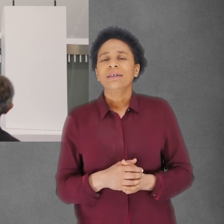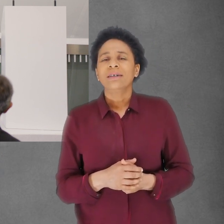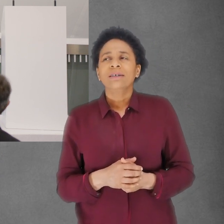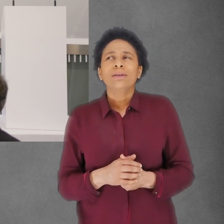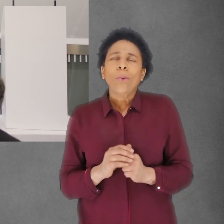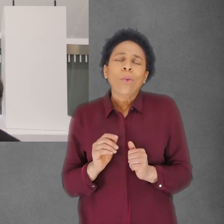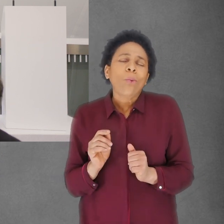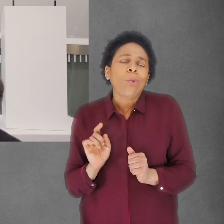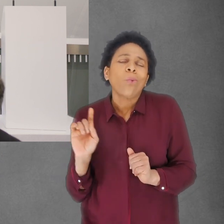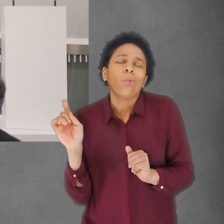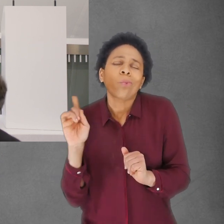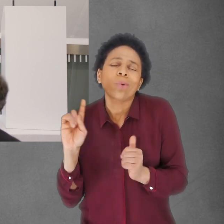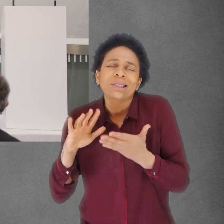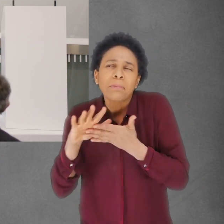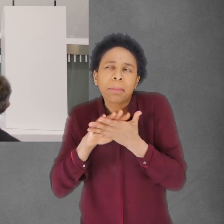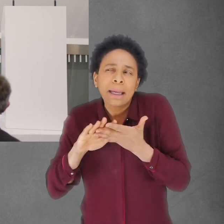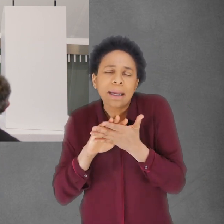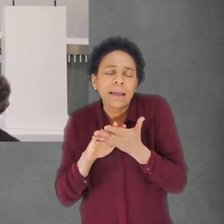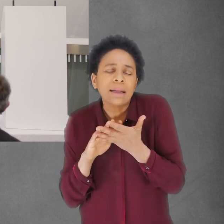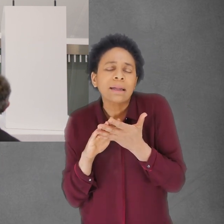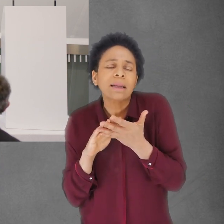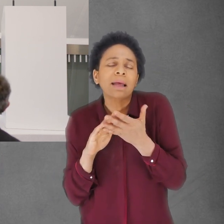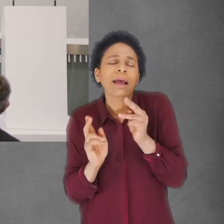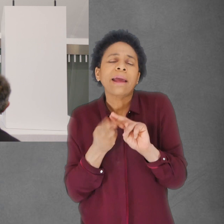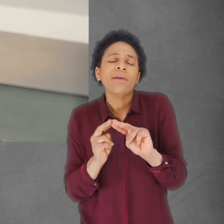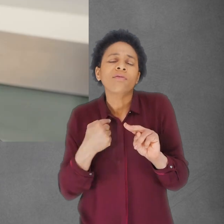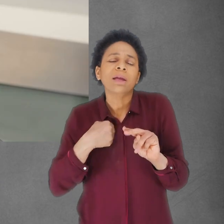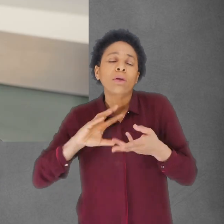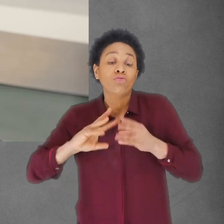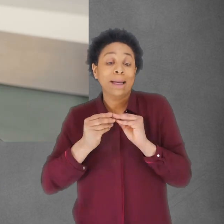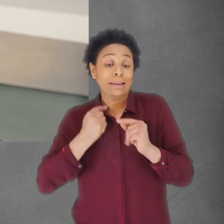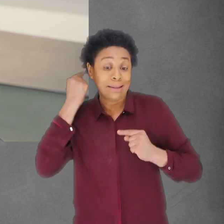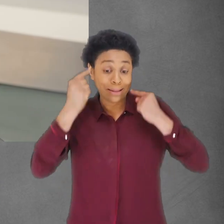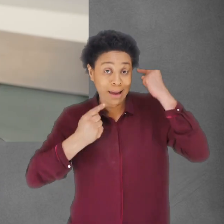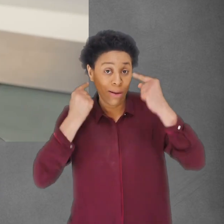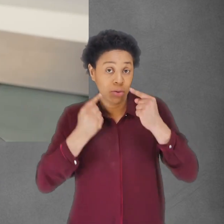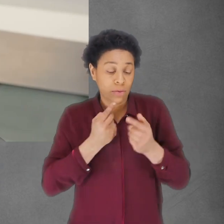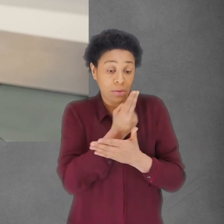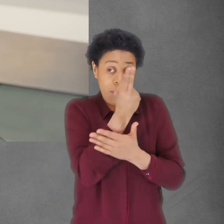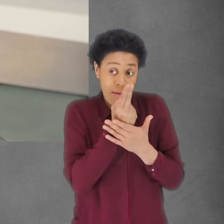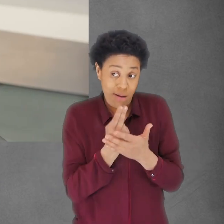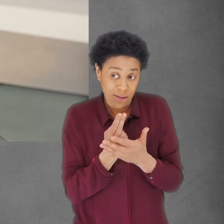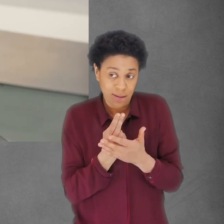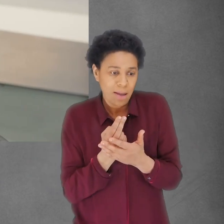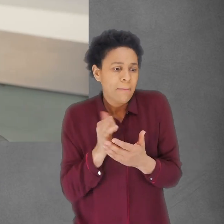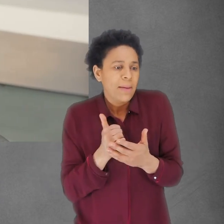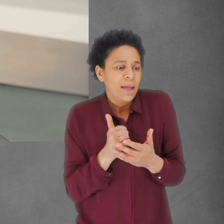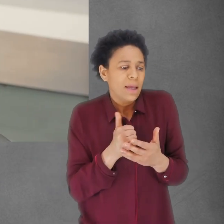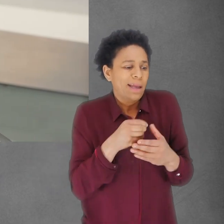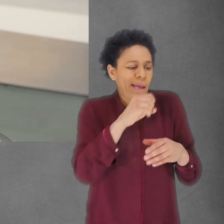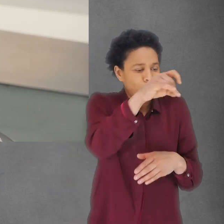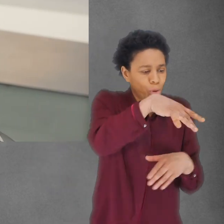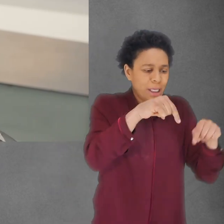mean to make a sound piece in a room or architecture that was built to